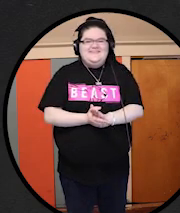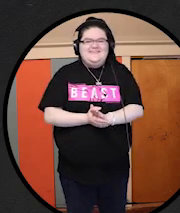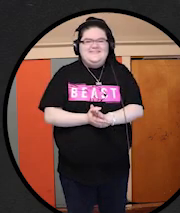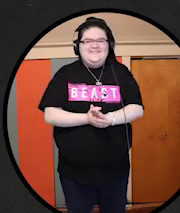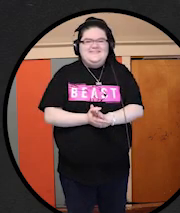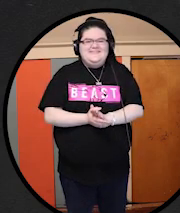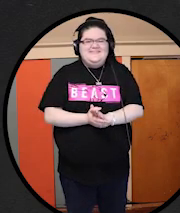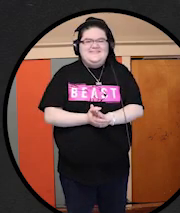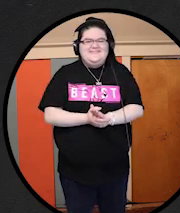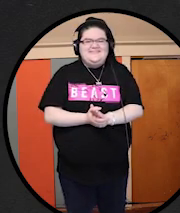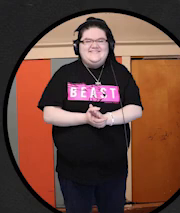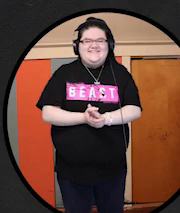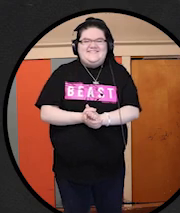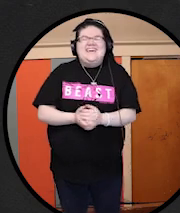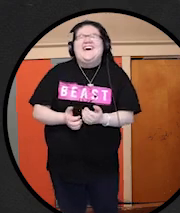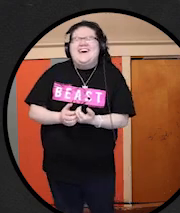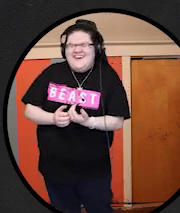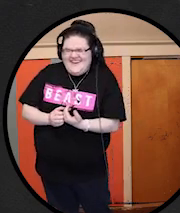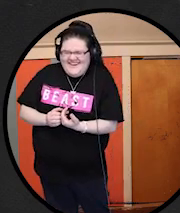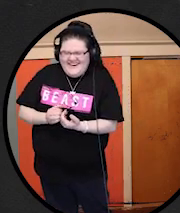background.